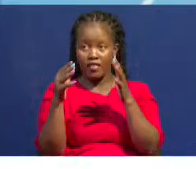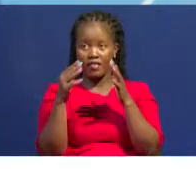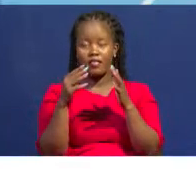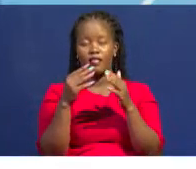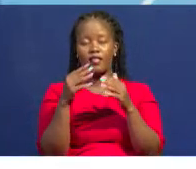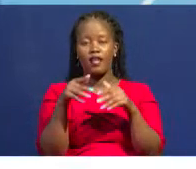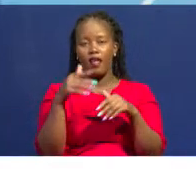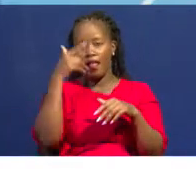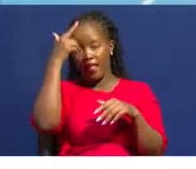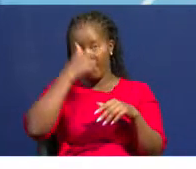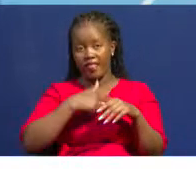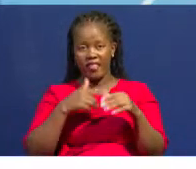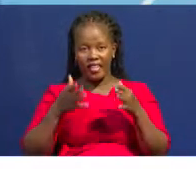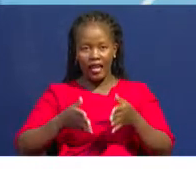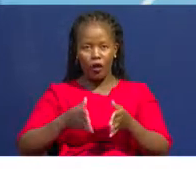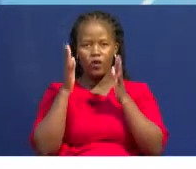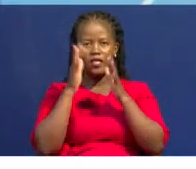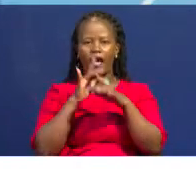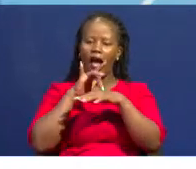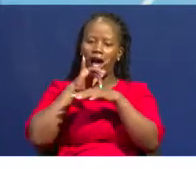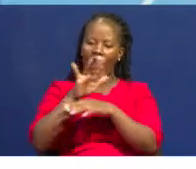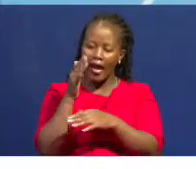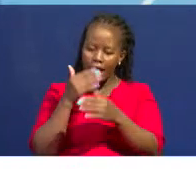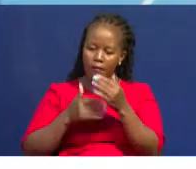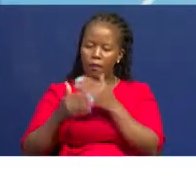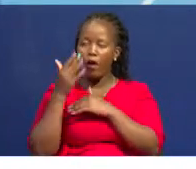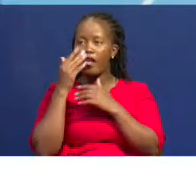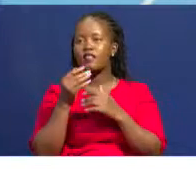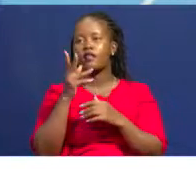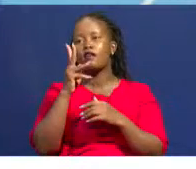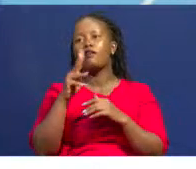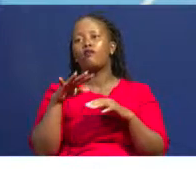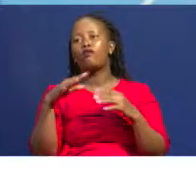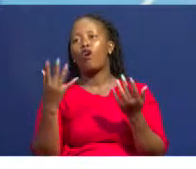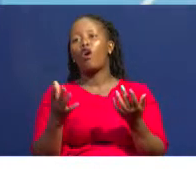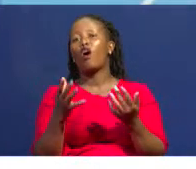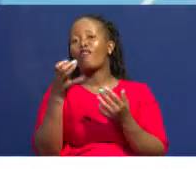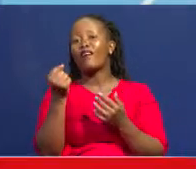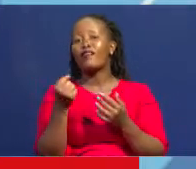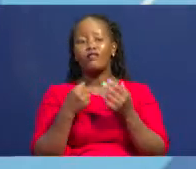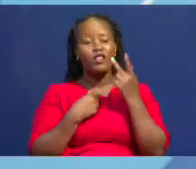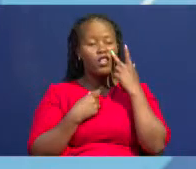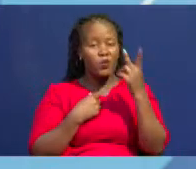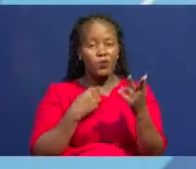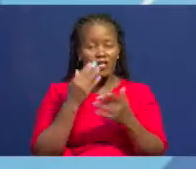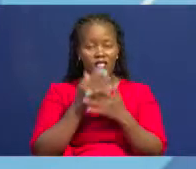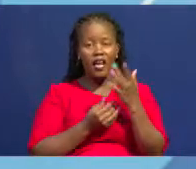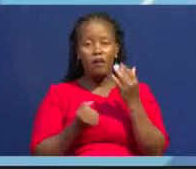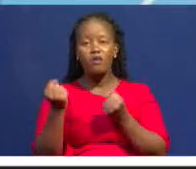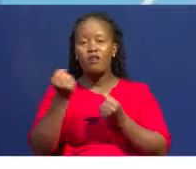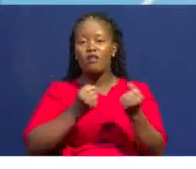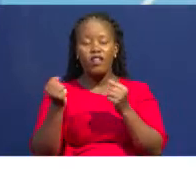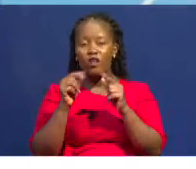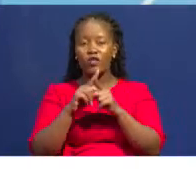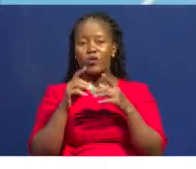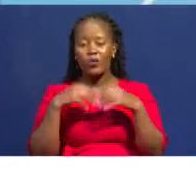early in the morning, I'm talking about 4 a.m. and 5 a.m., you'll find even vehicles that do not even have lights.